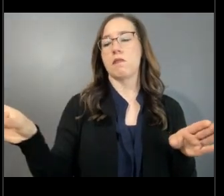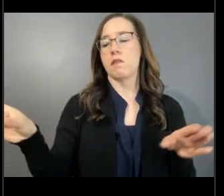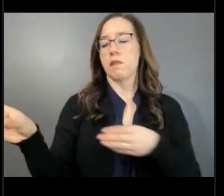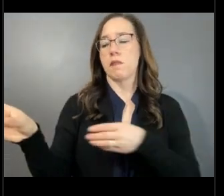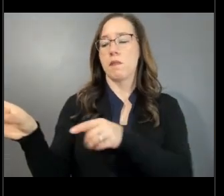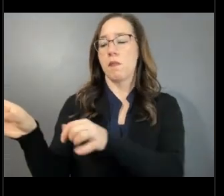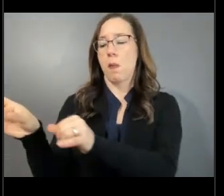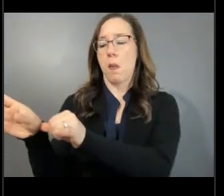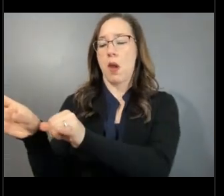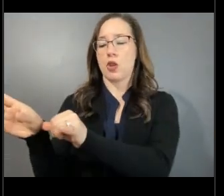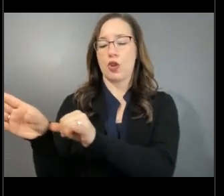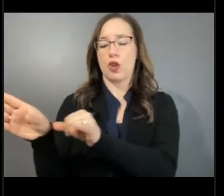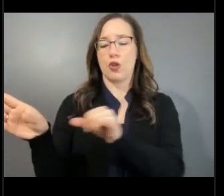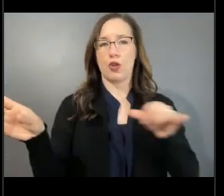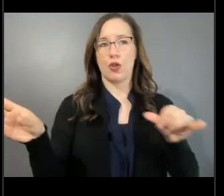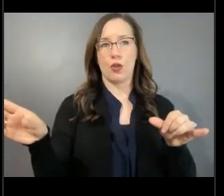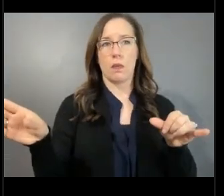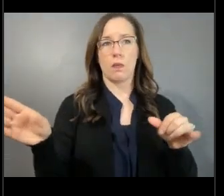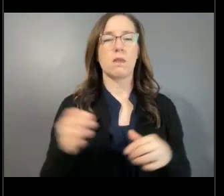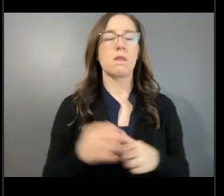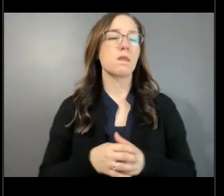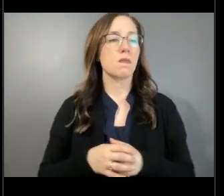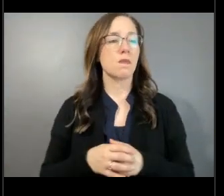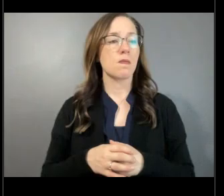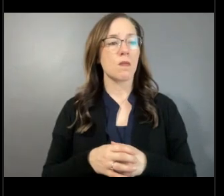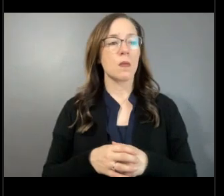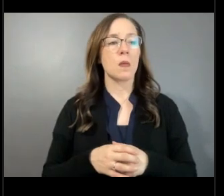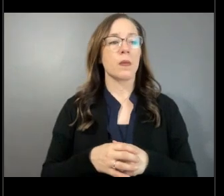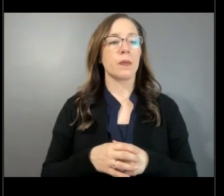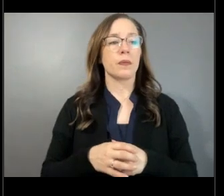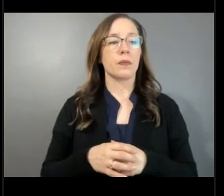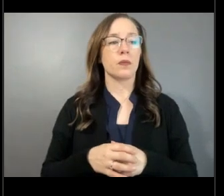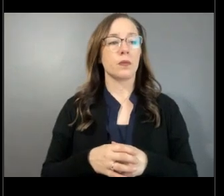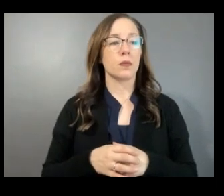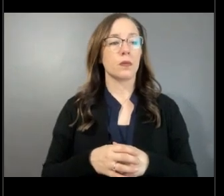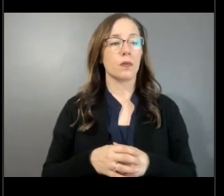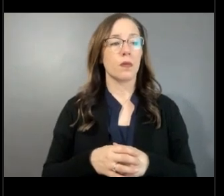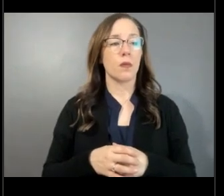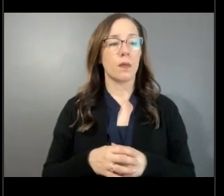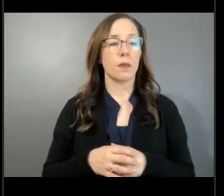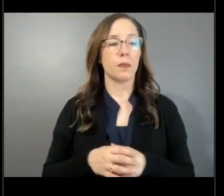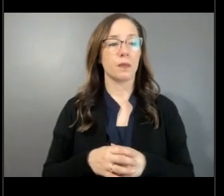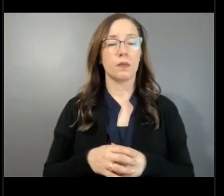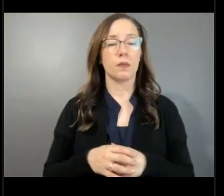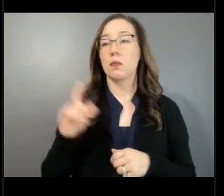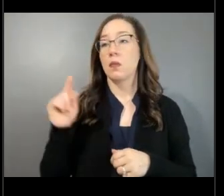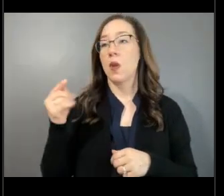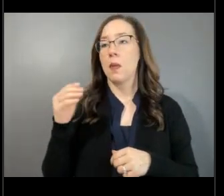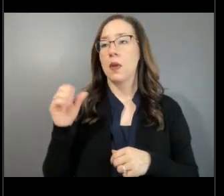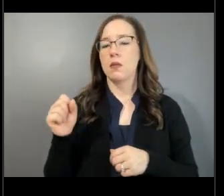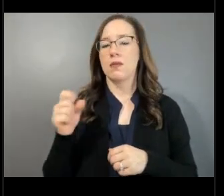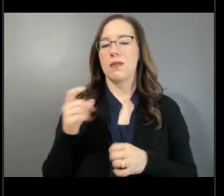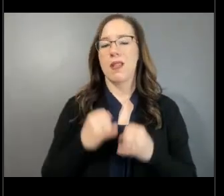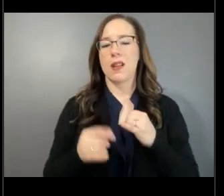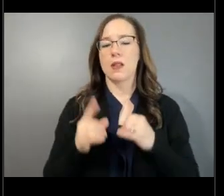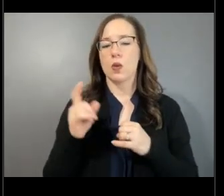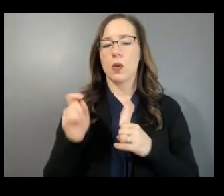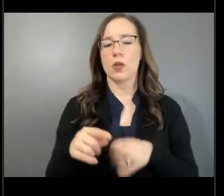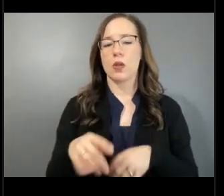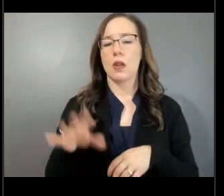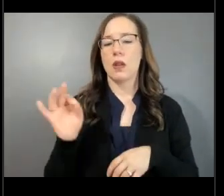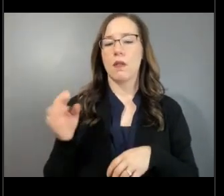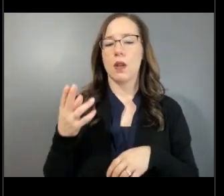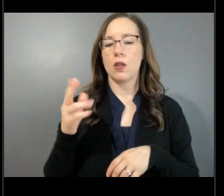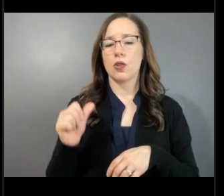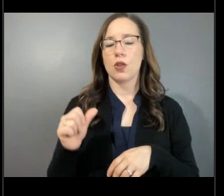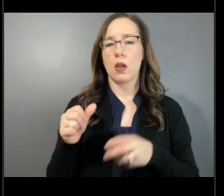And let's see, we have a question from Thomas, and this will be our last question. FHA